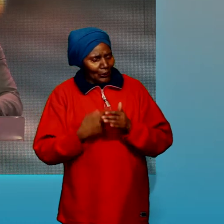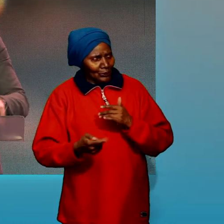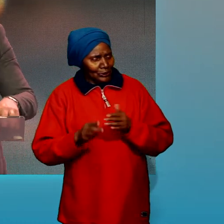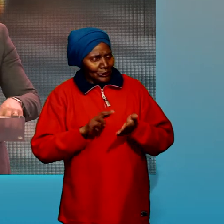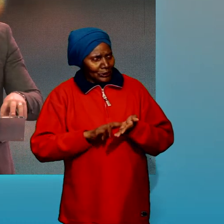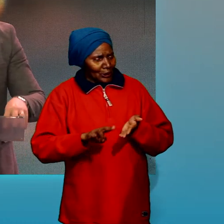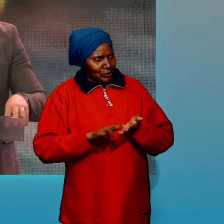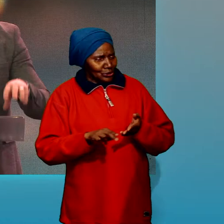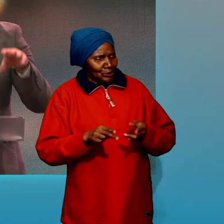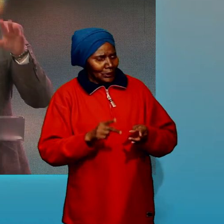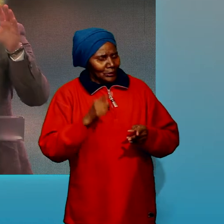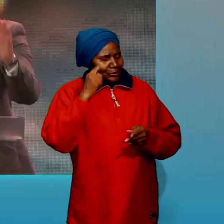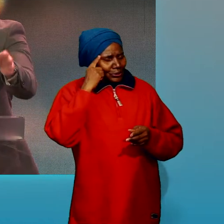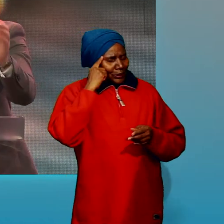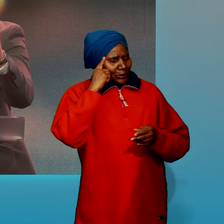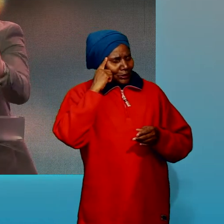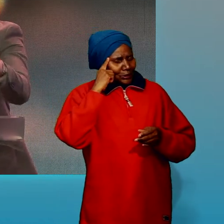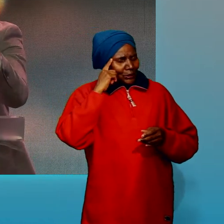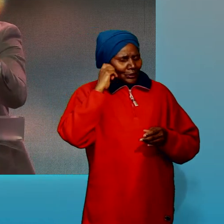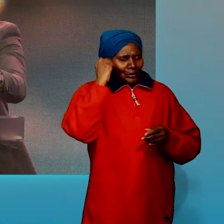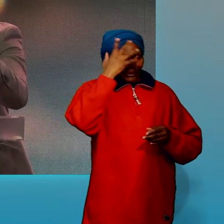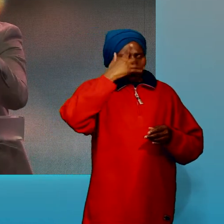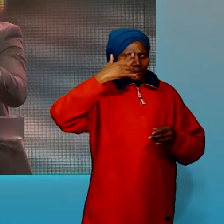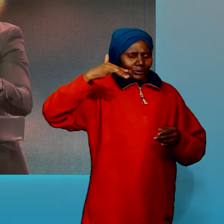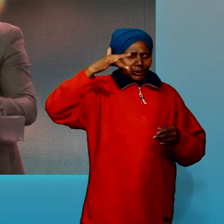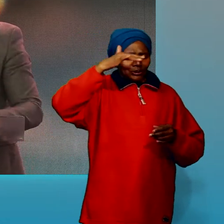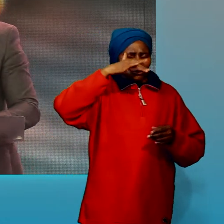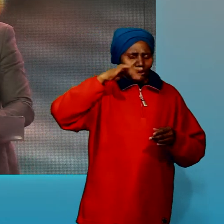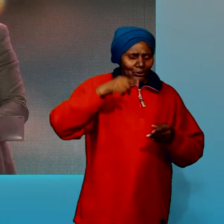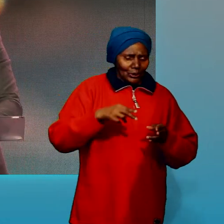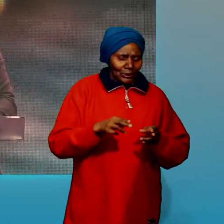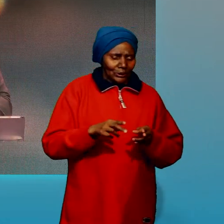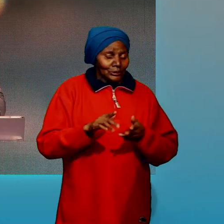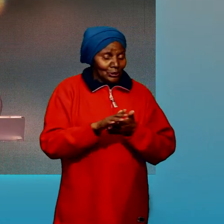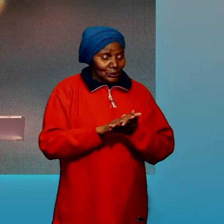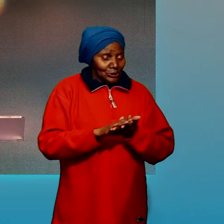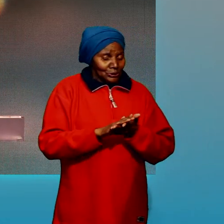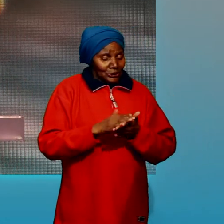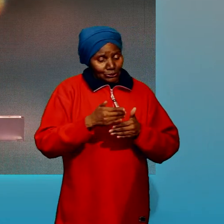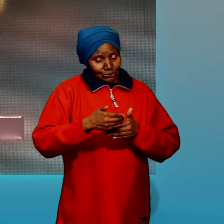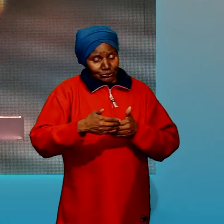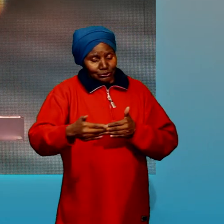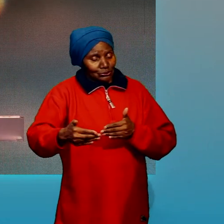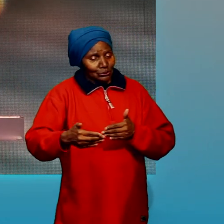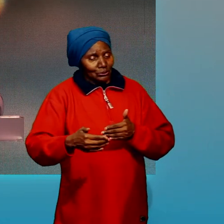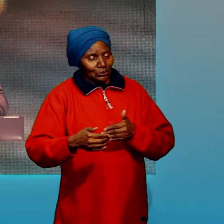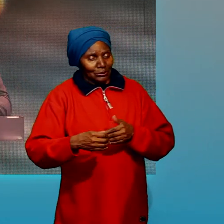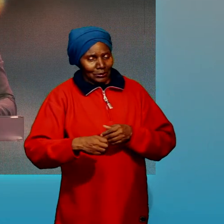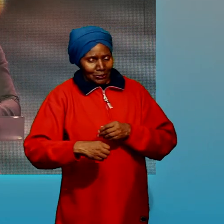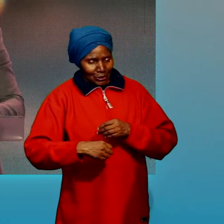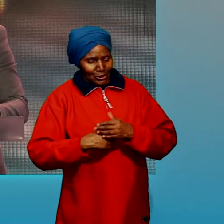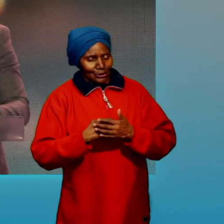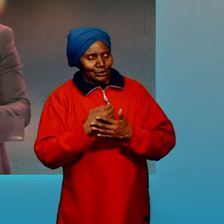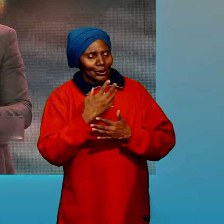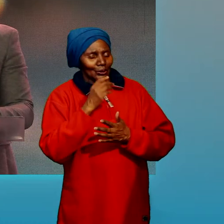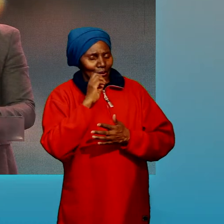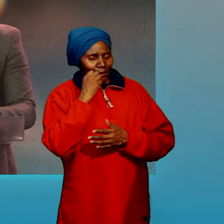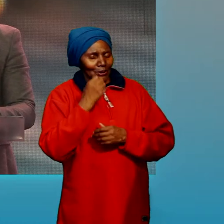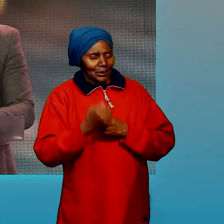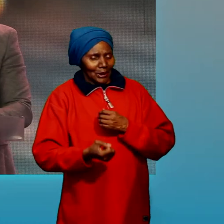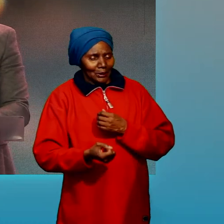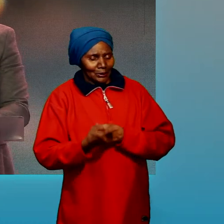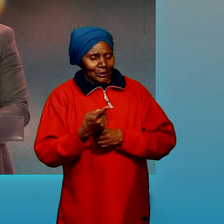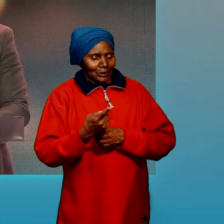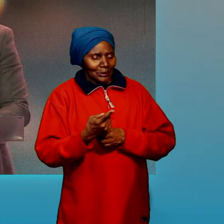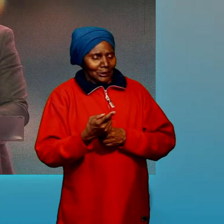be assured in time growth will emerge in your life. And know this, the pruning will always be done